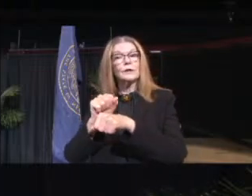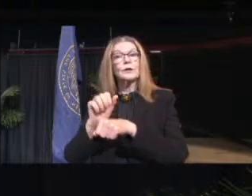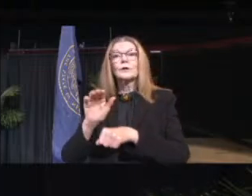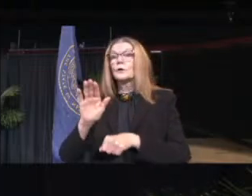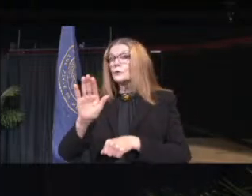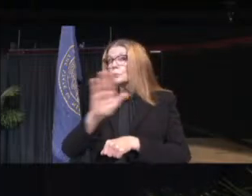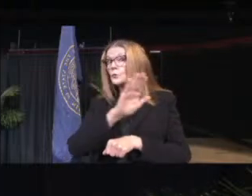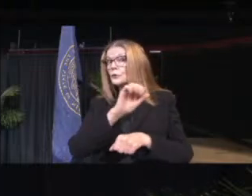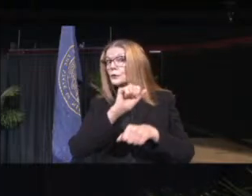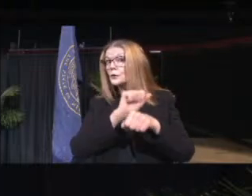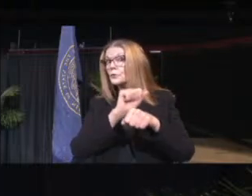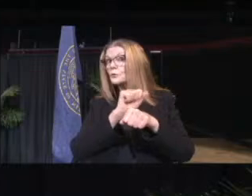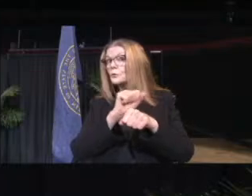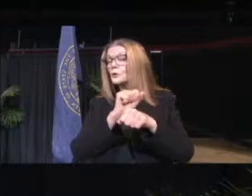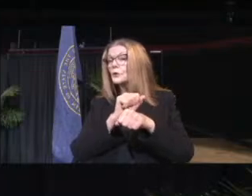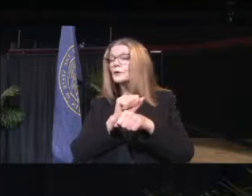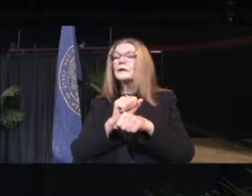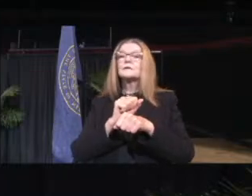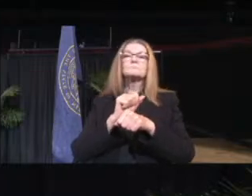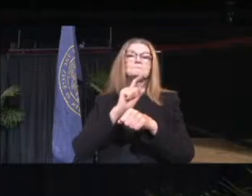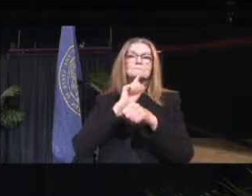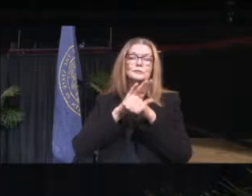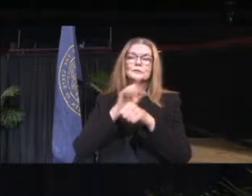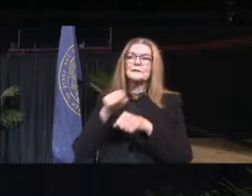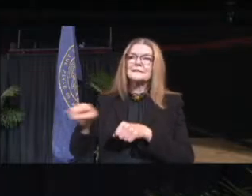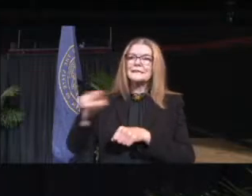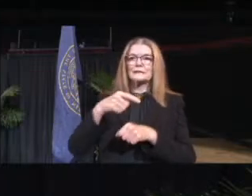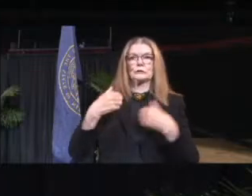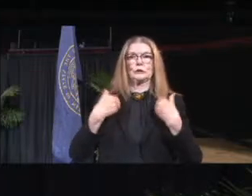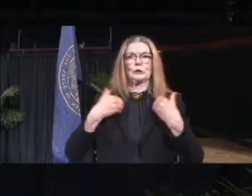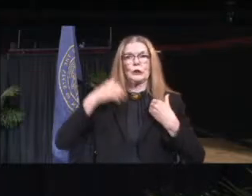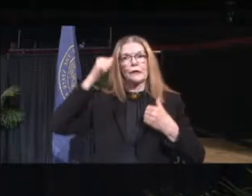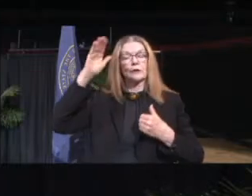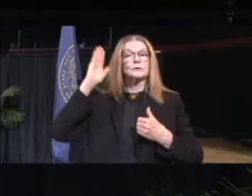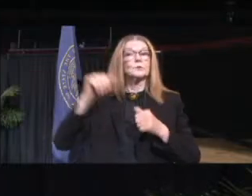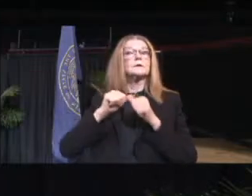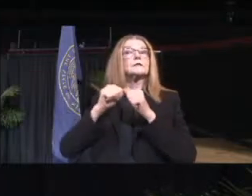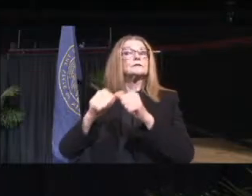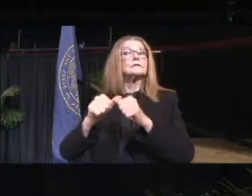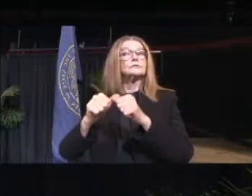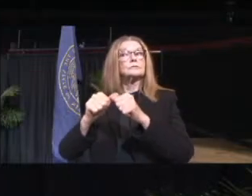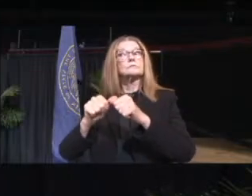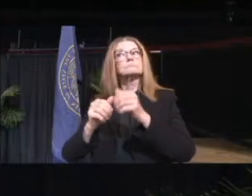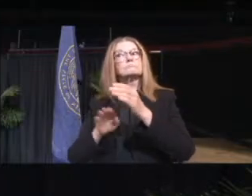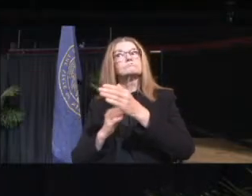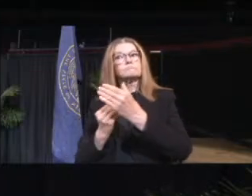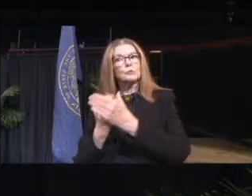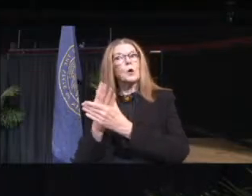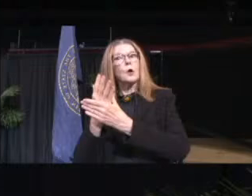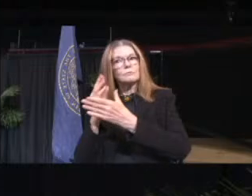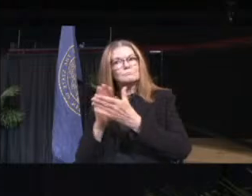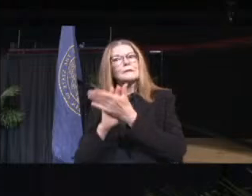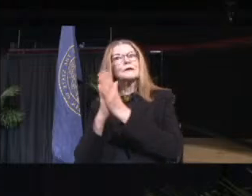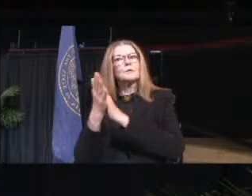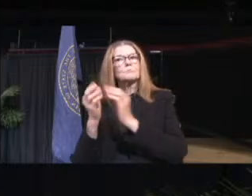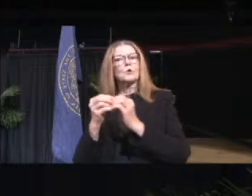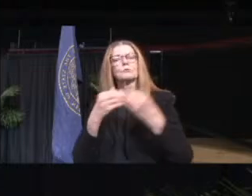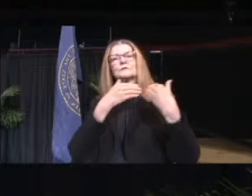young adults will continue to grow into caring and responsible citizens. We appreciate your presence here